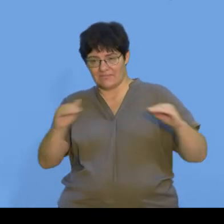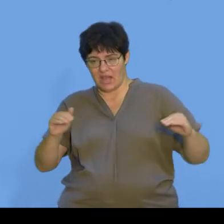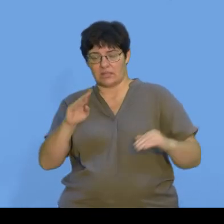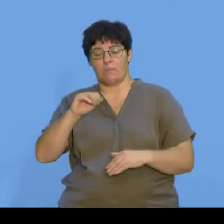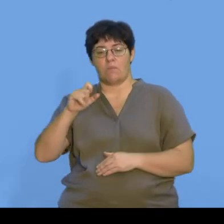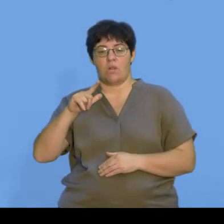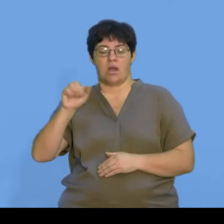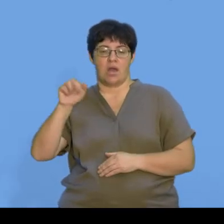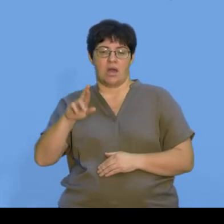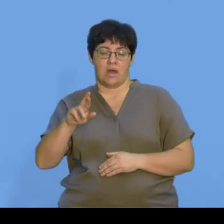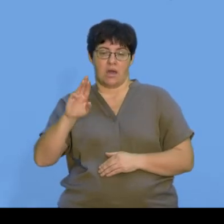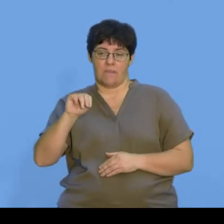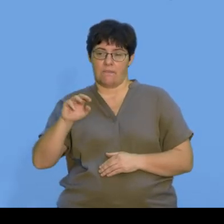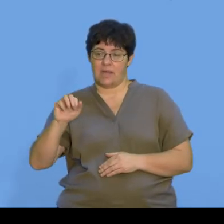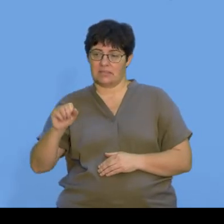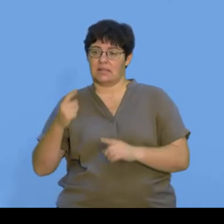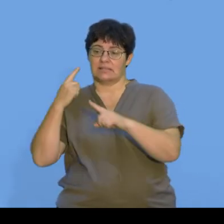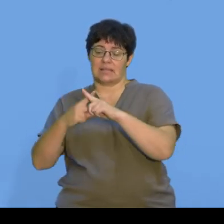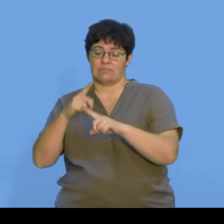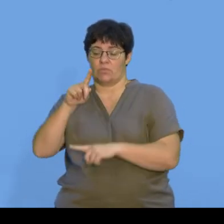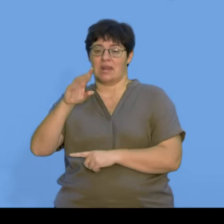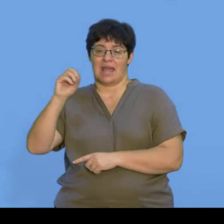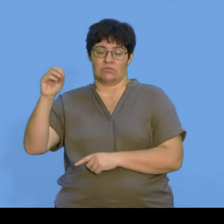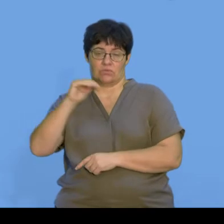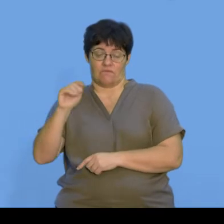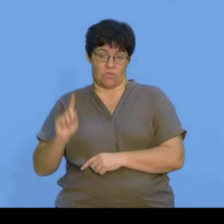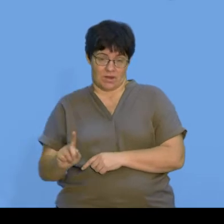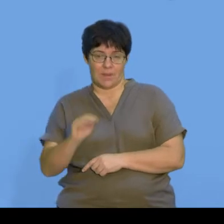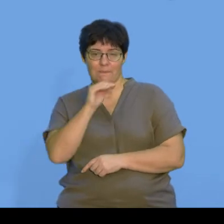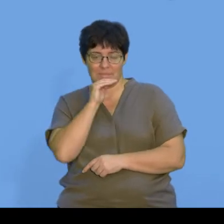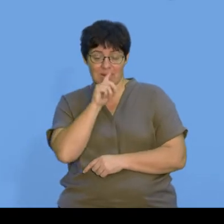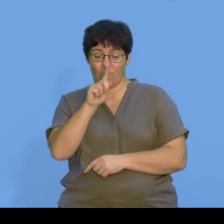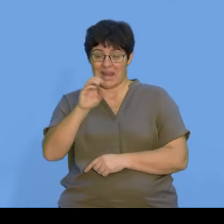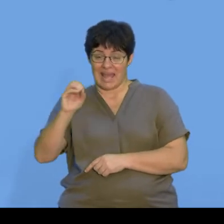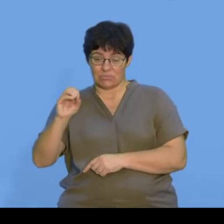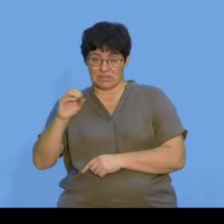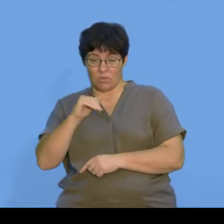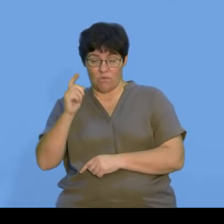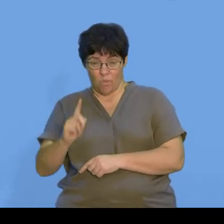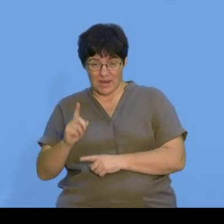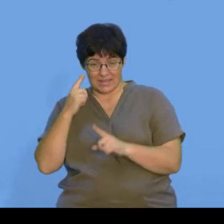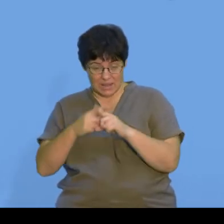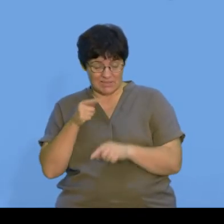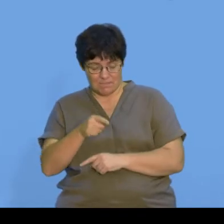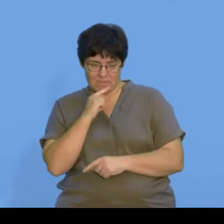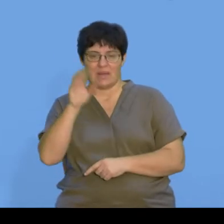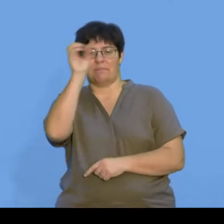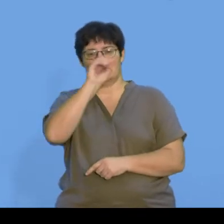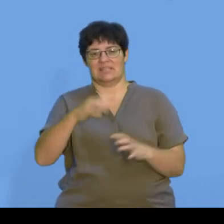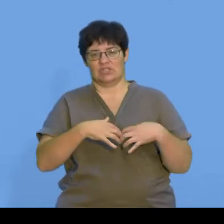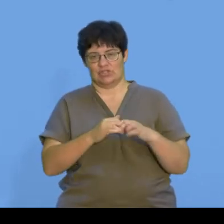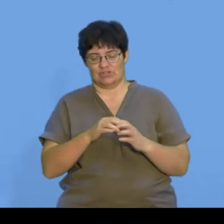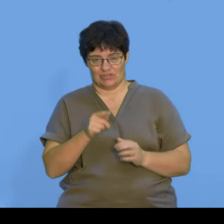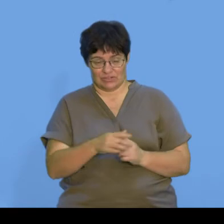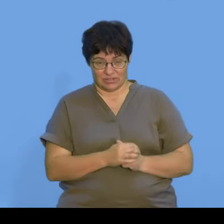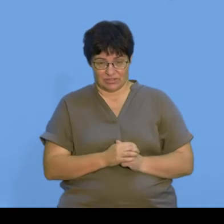the moment you start multiplying by 100, we are actually determining the percentage, okay? Take note of that as well.